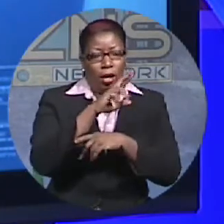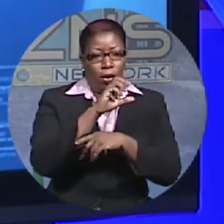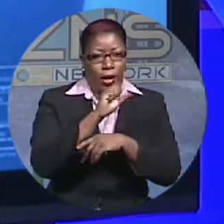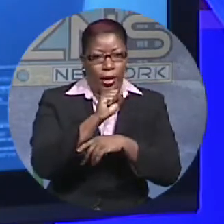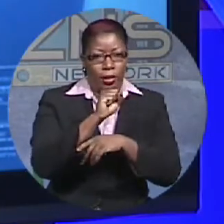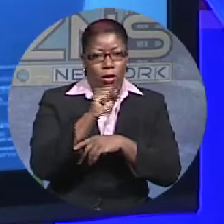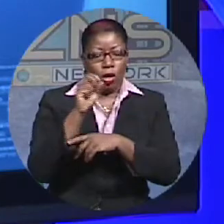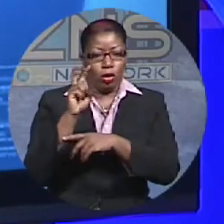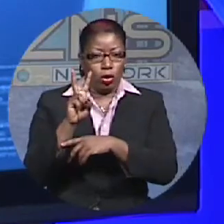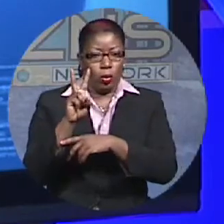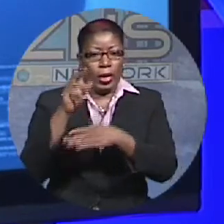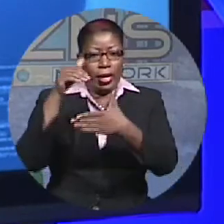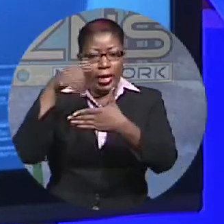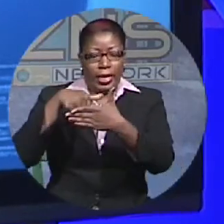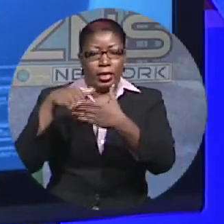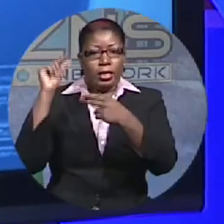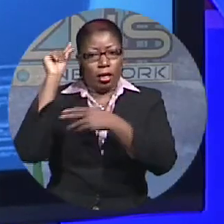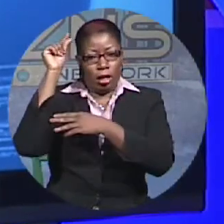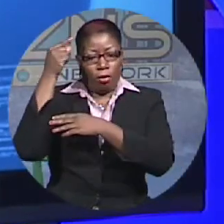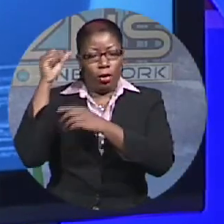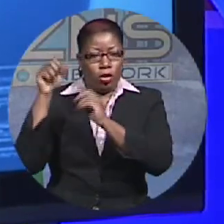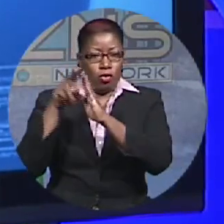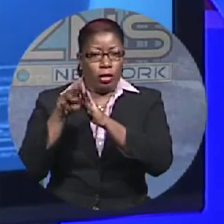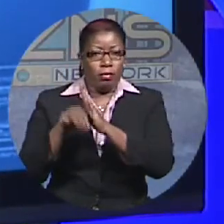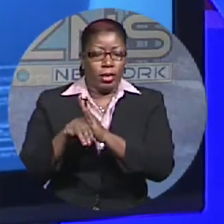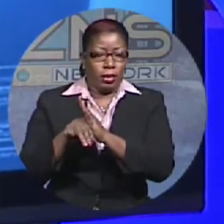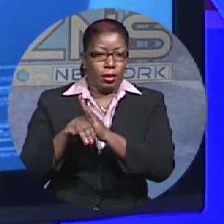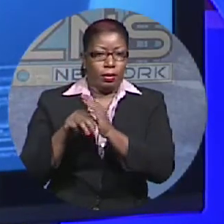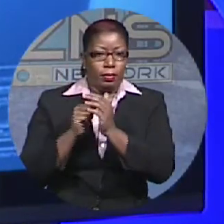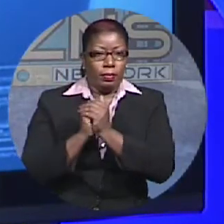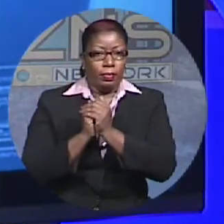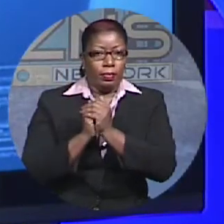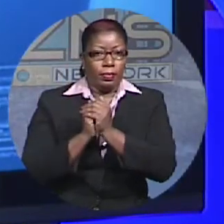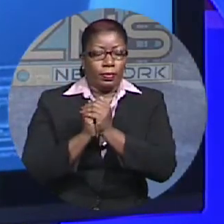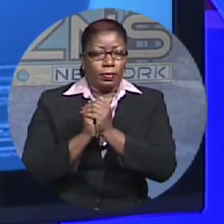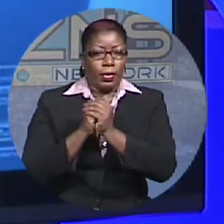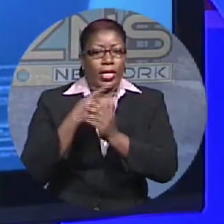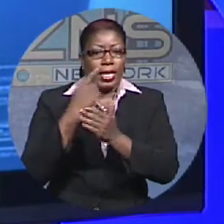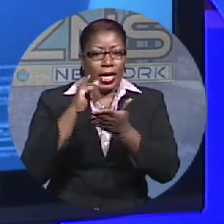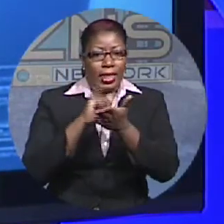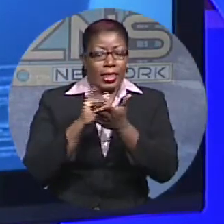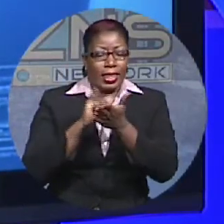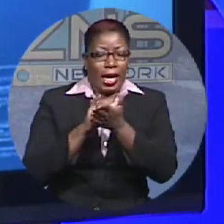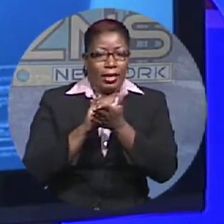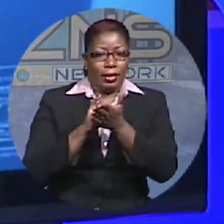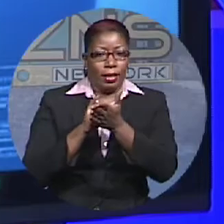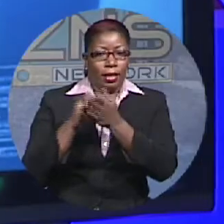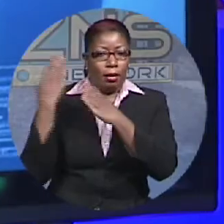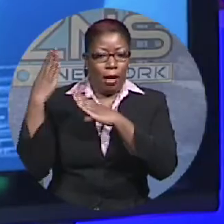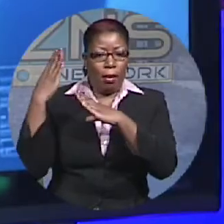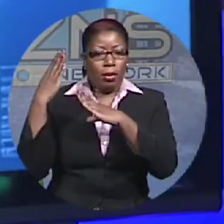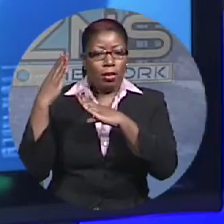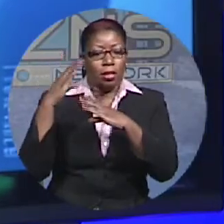2 through intergovernmental agreement, according to Minister Pinder. The Bahamas has chosen Model 1.